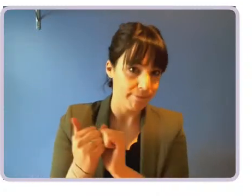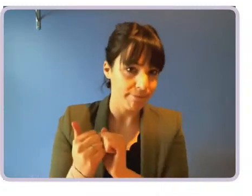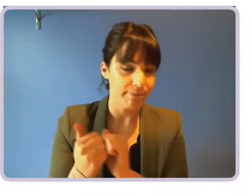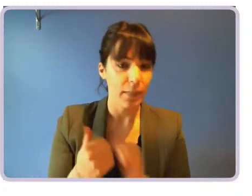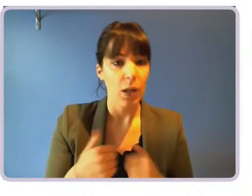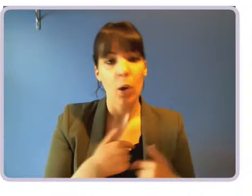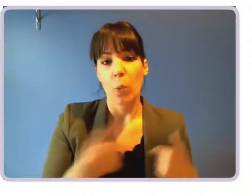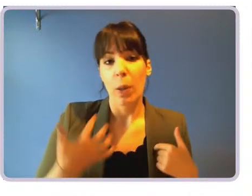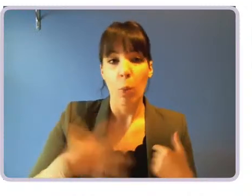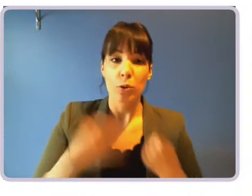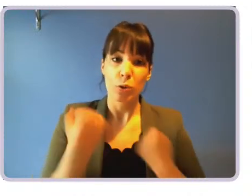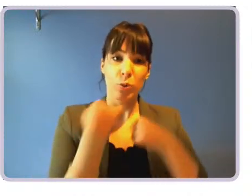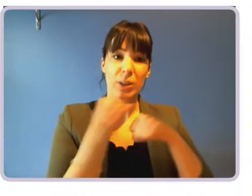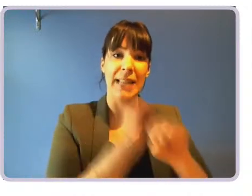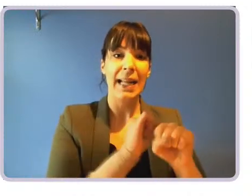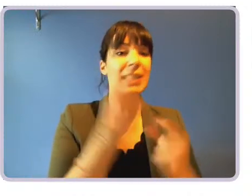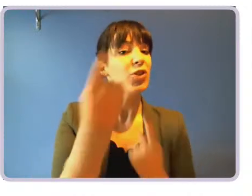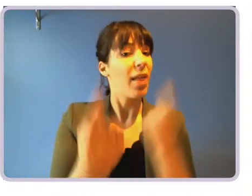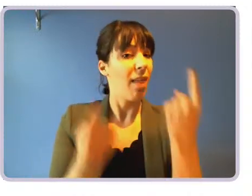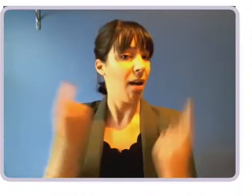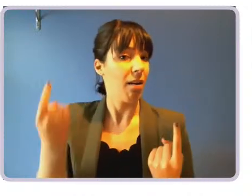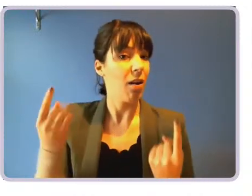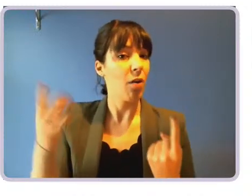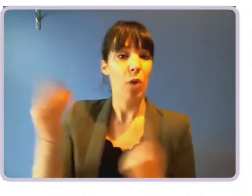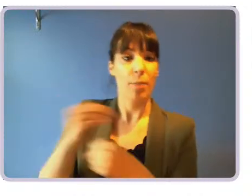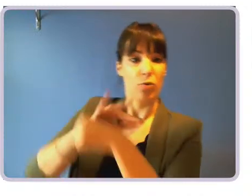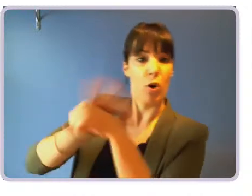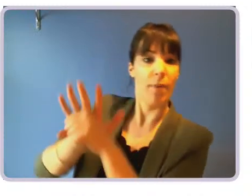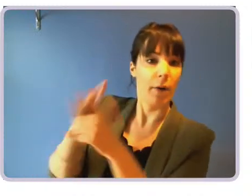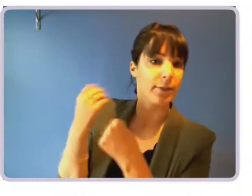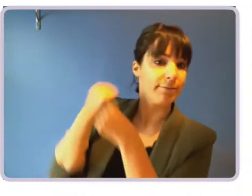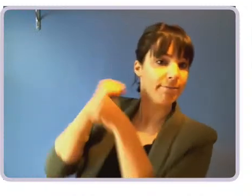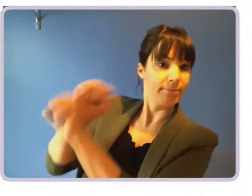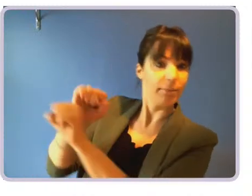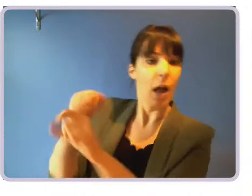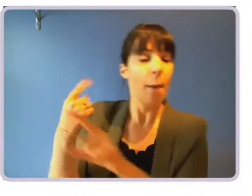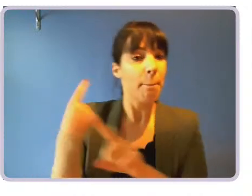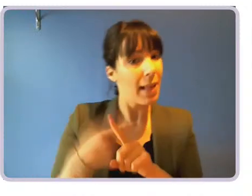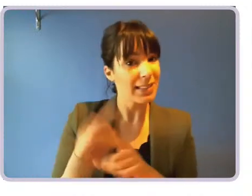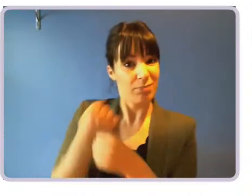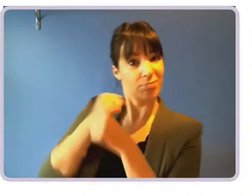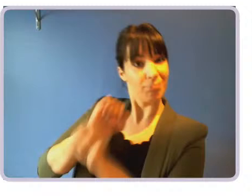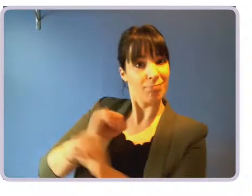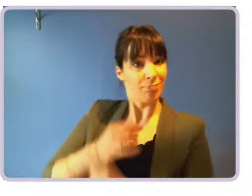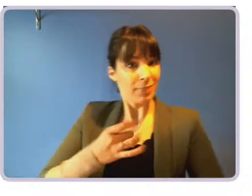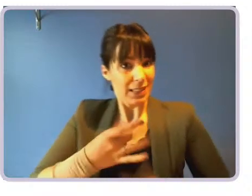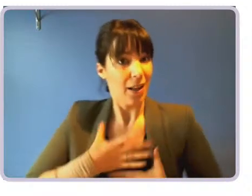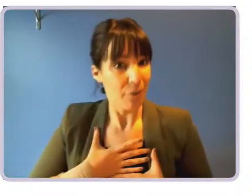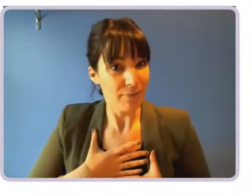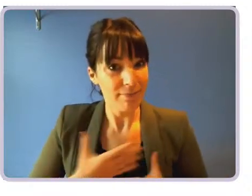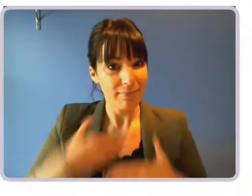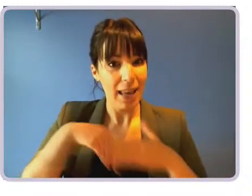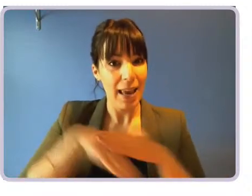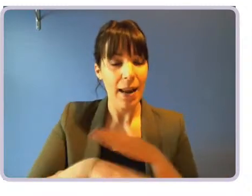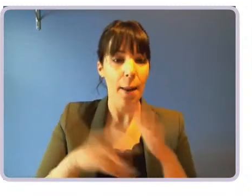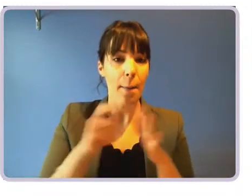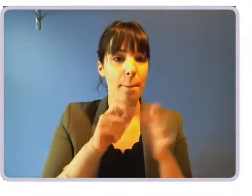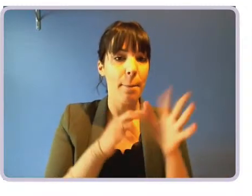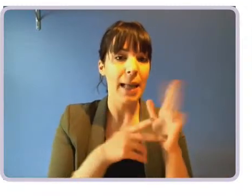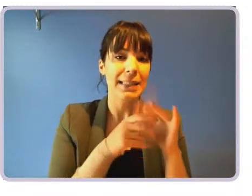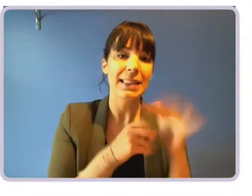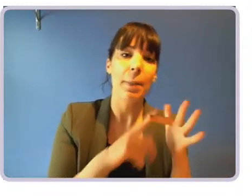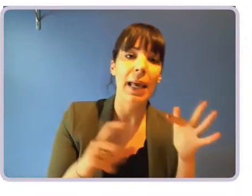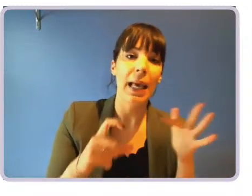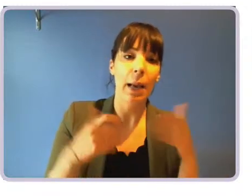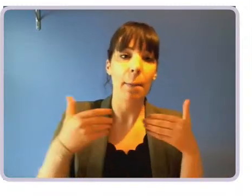other as well as ourselves in a pandemic public health response. So that's really what